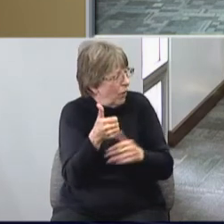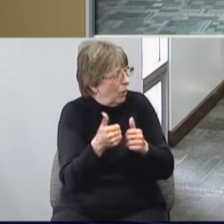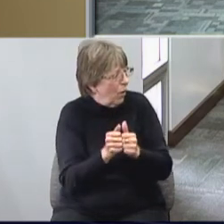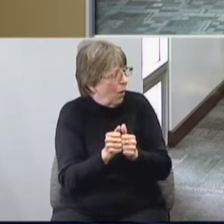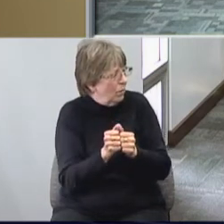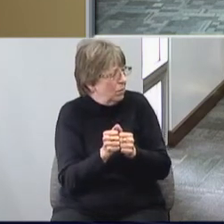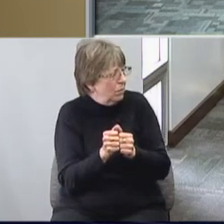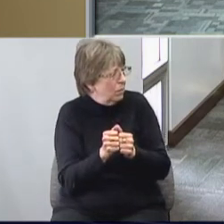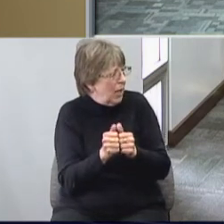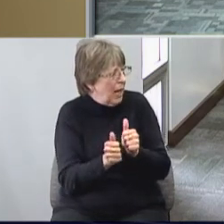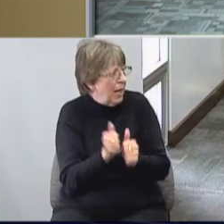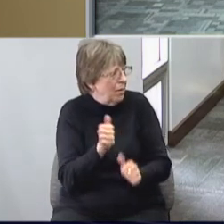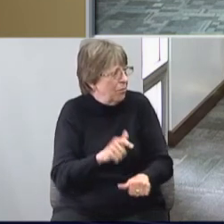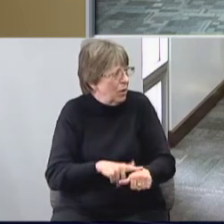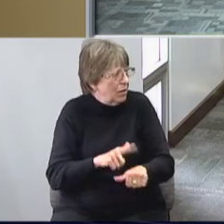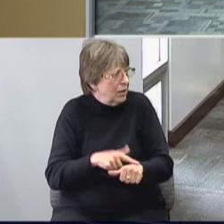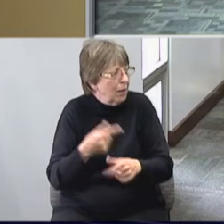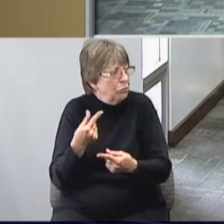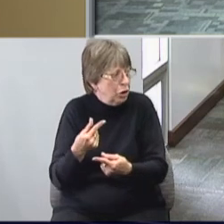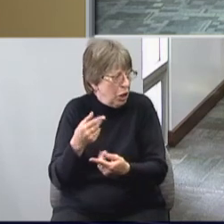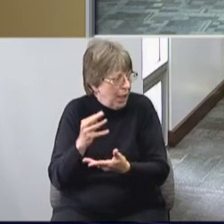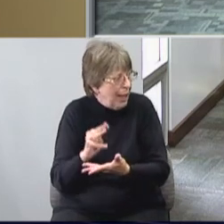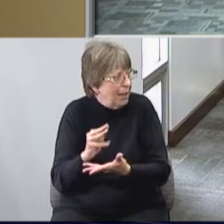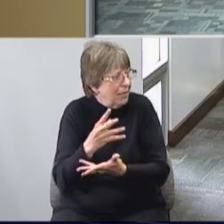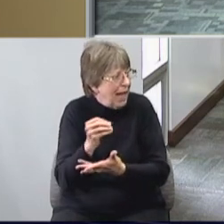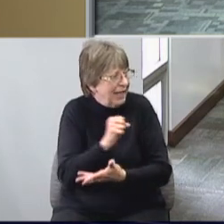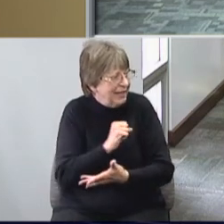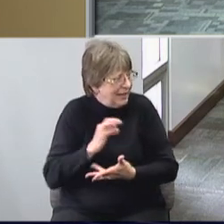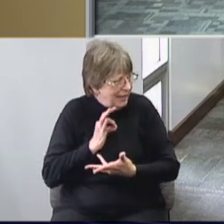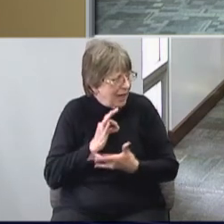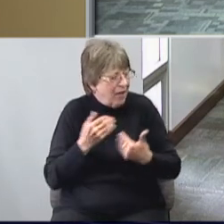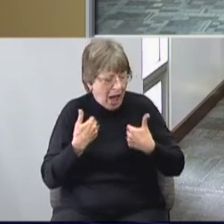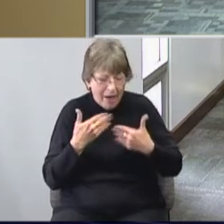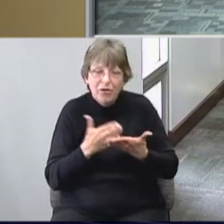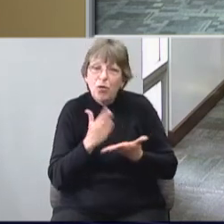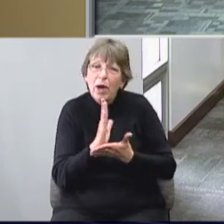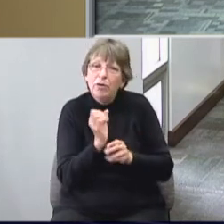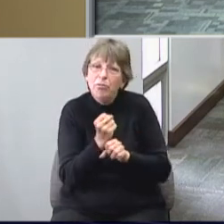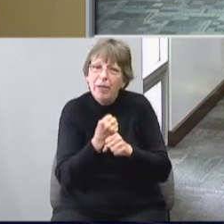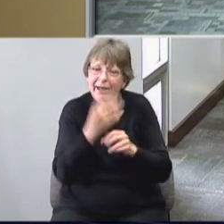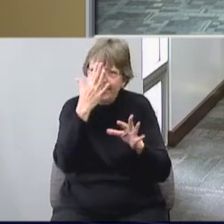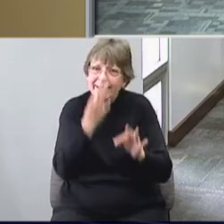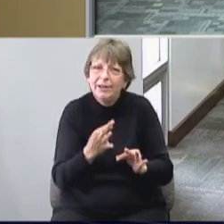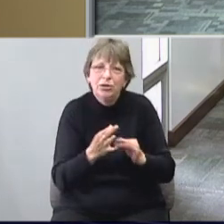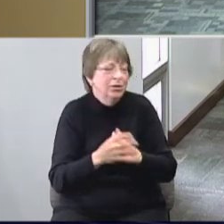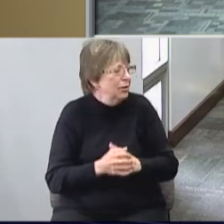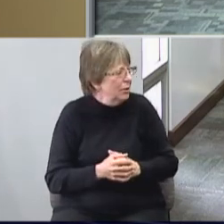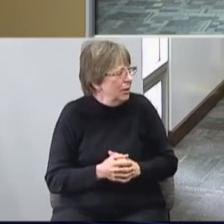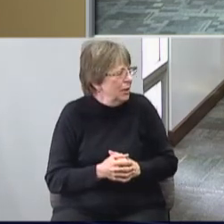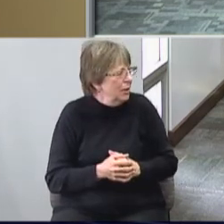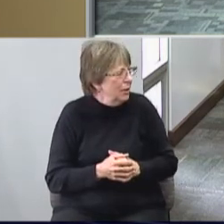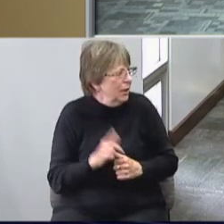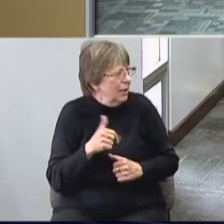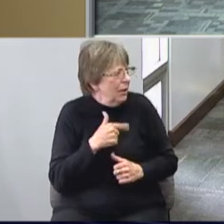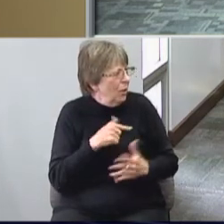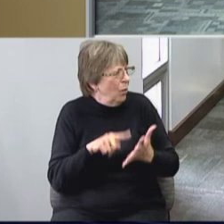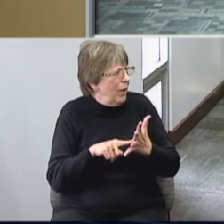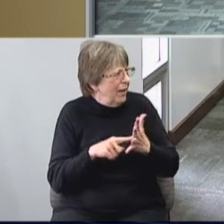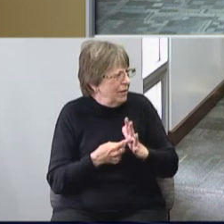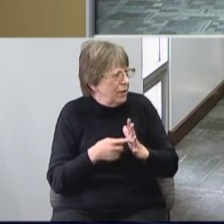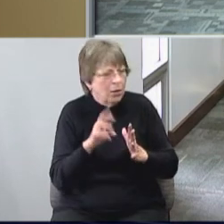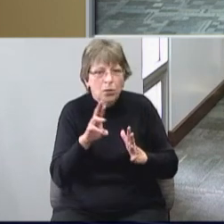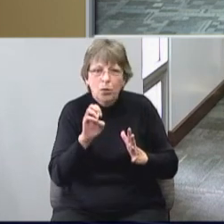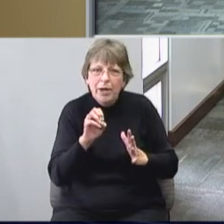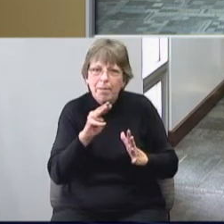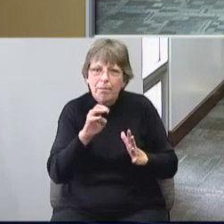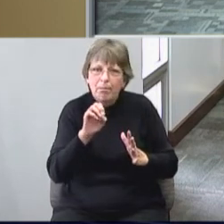time, the GM and the staff has all right to make a decision. And we have started the